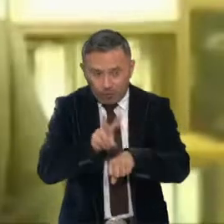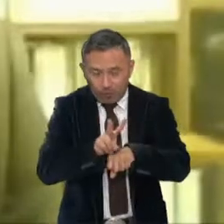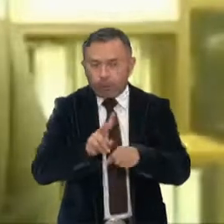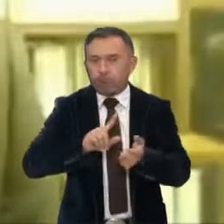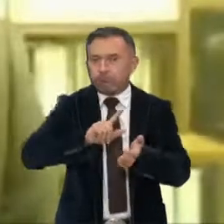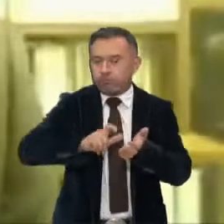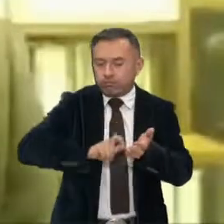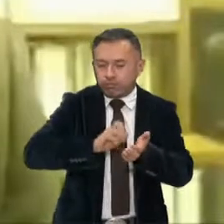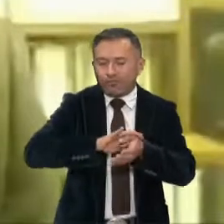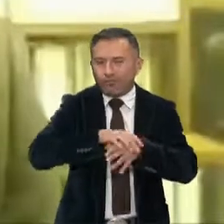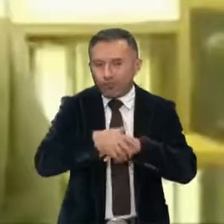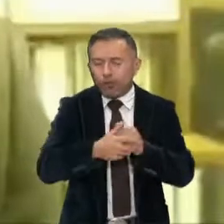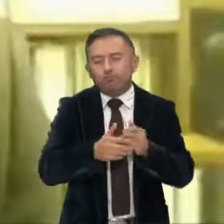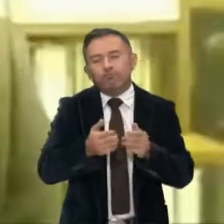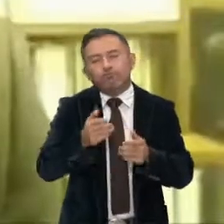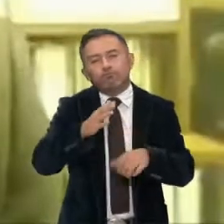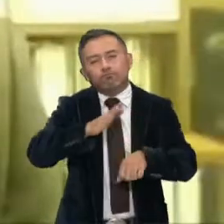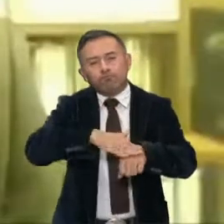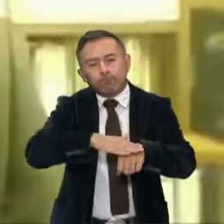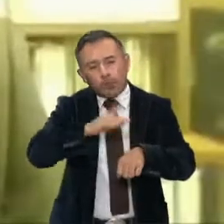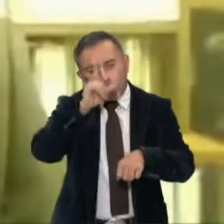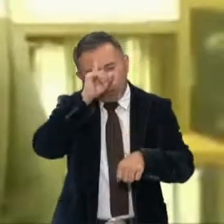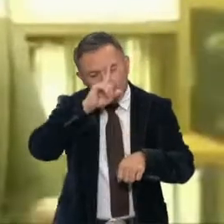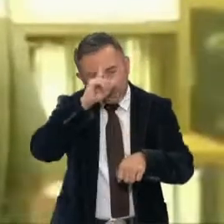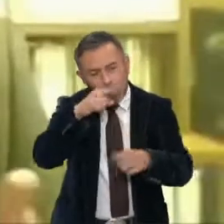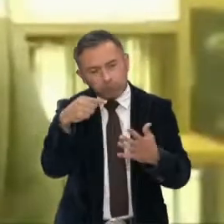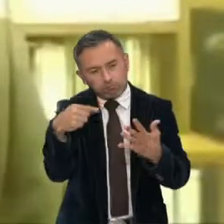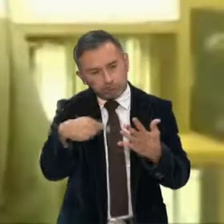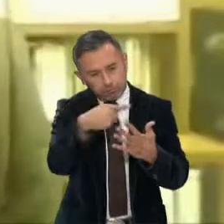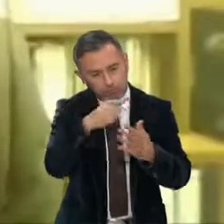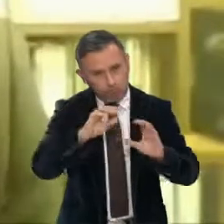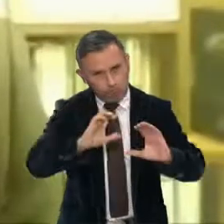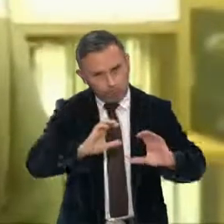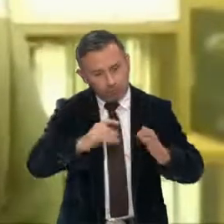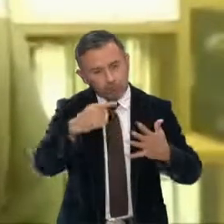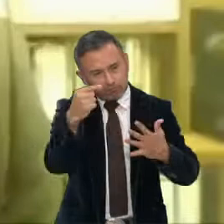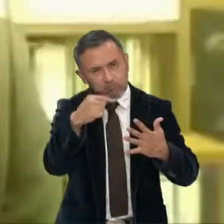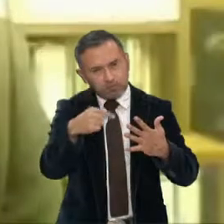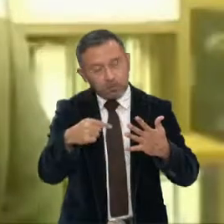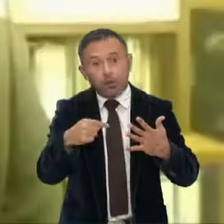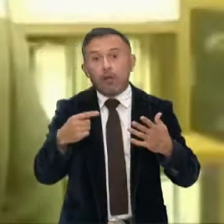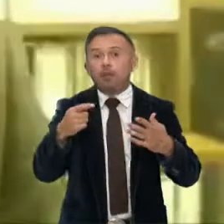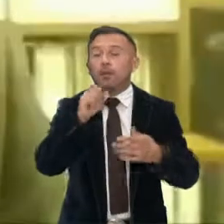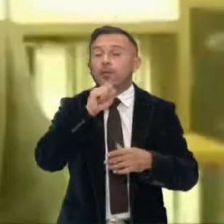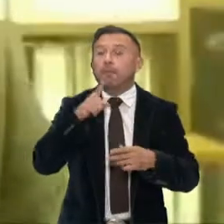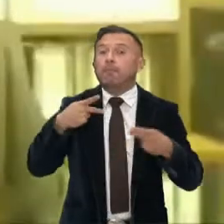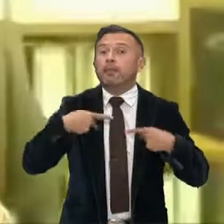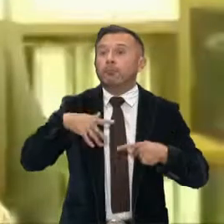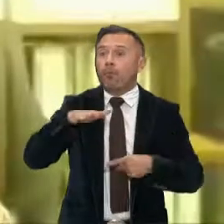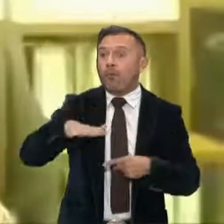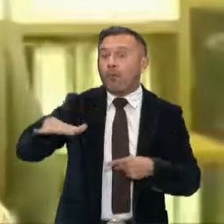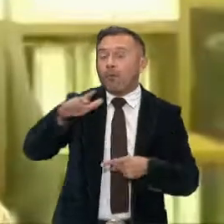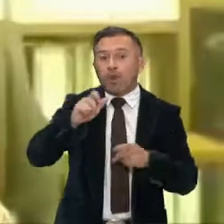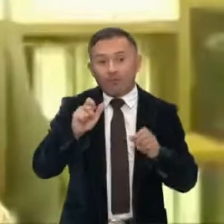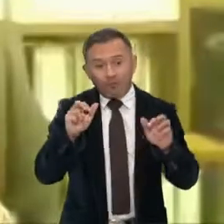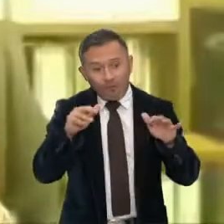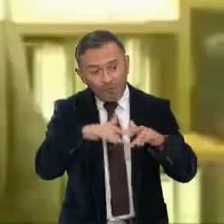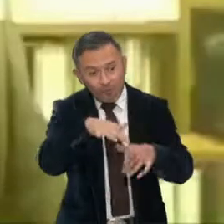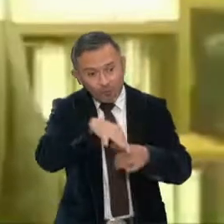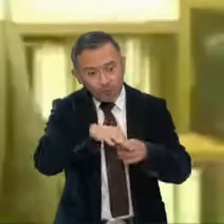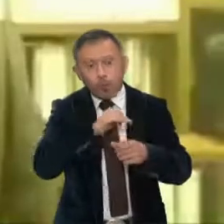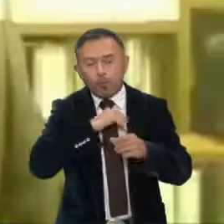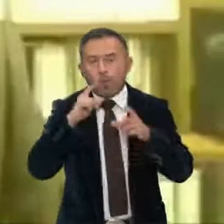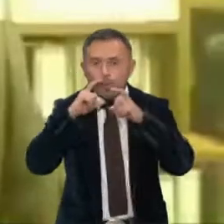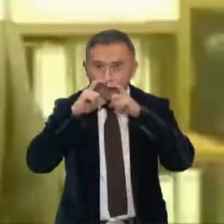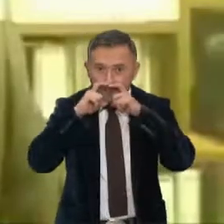or the managers of the electoral station or the polling stations.